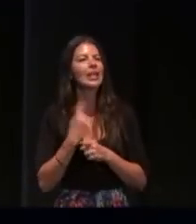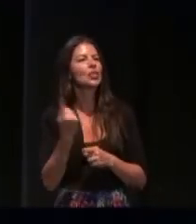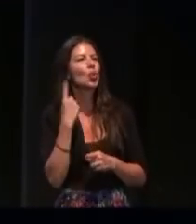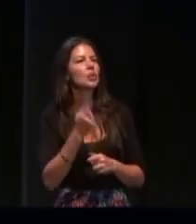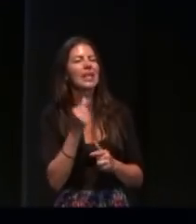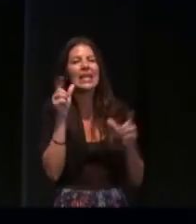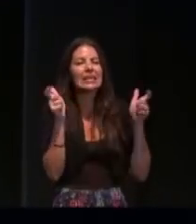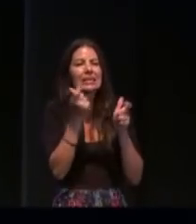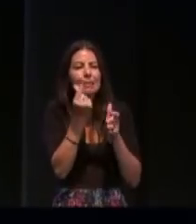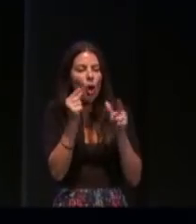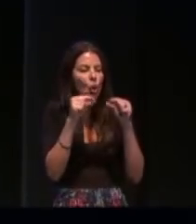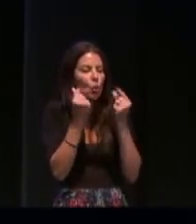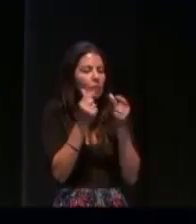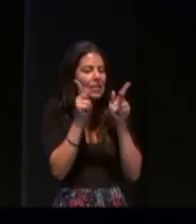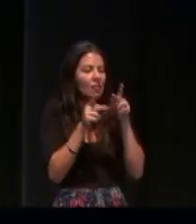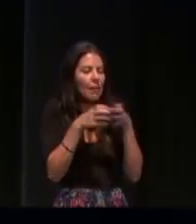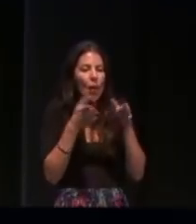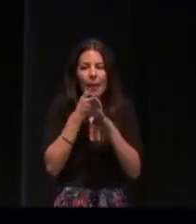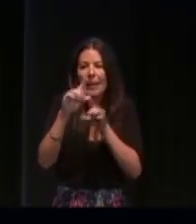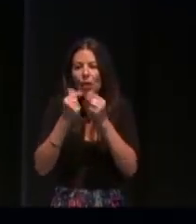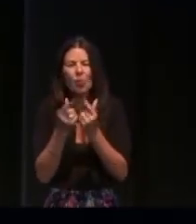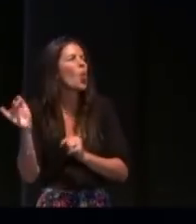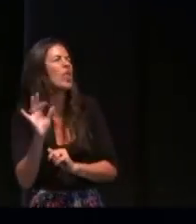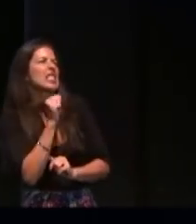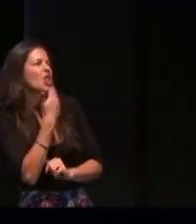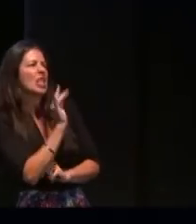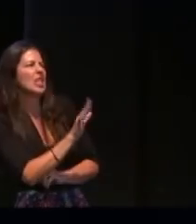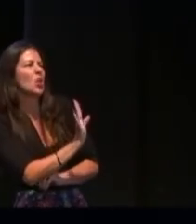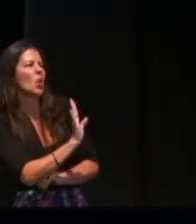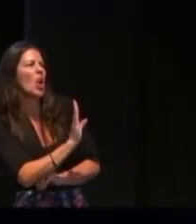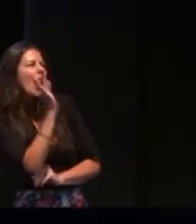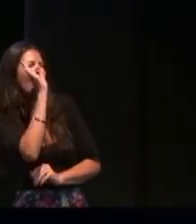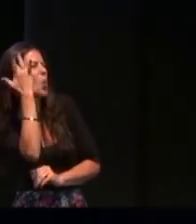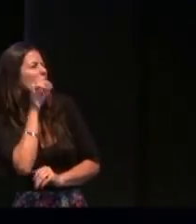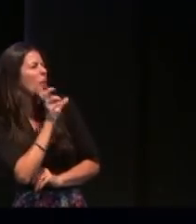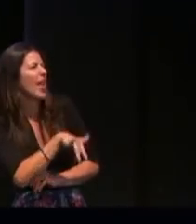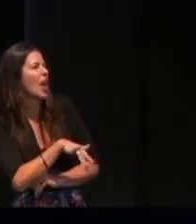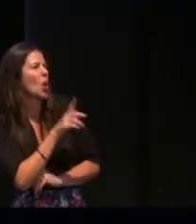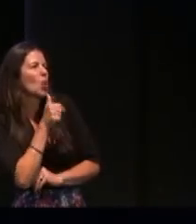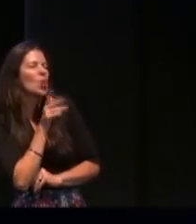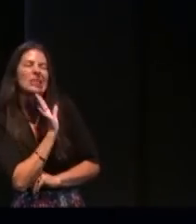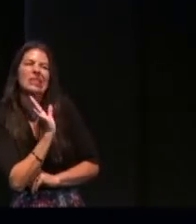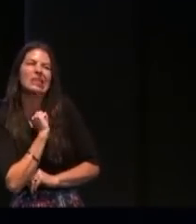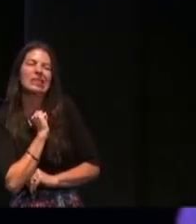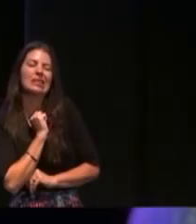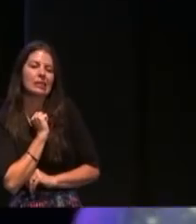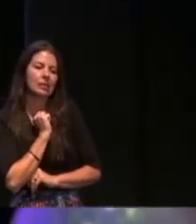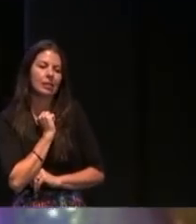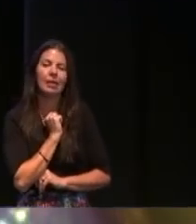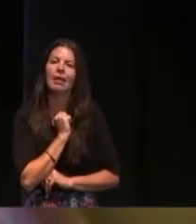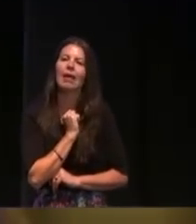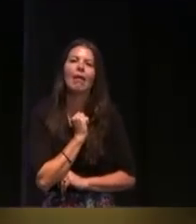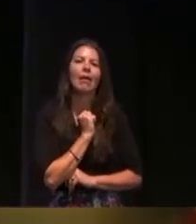like small groups of people that have breakthroughs, and the majority is always, ooh, no, that's not any good. That's too new. Why are you doing that? Ooh. So